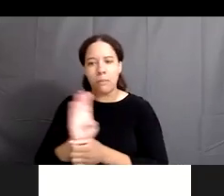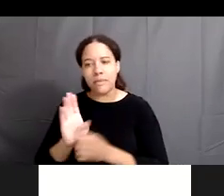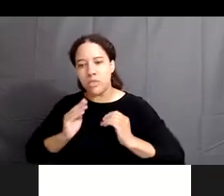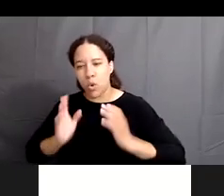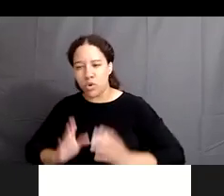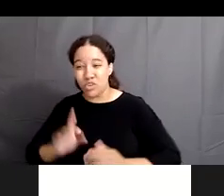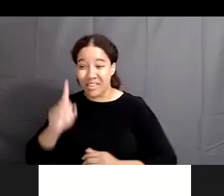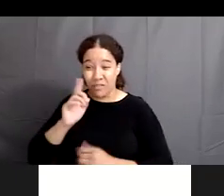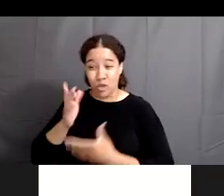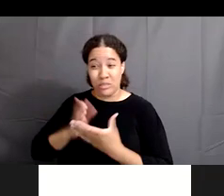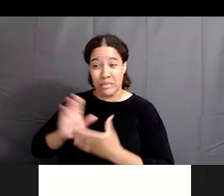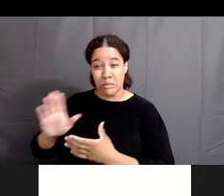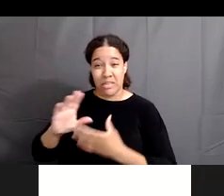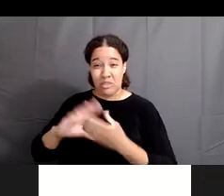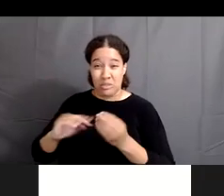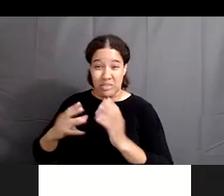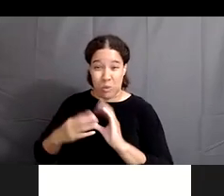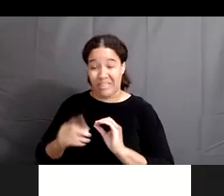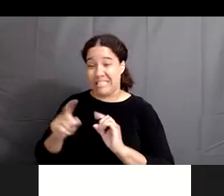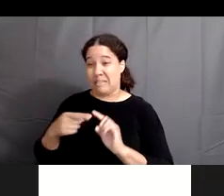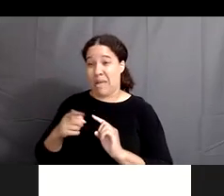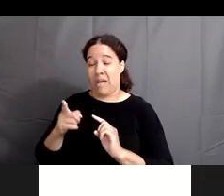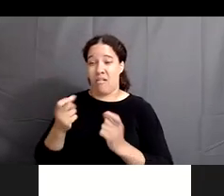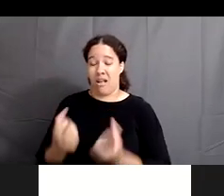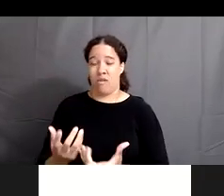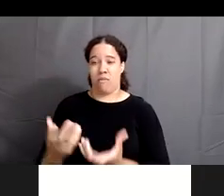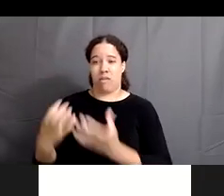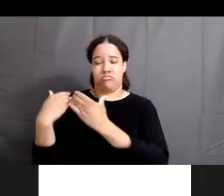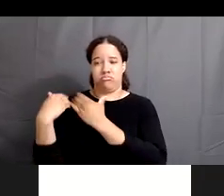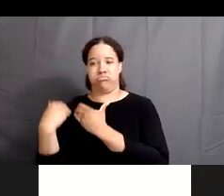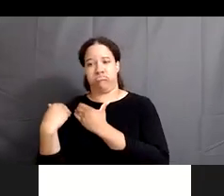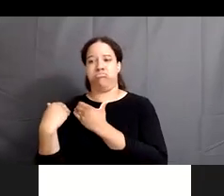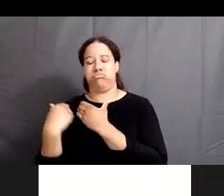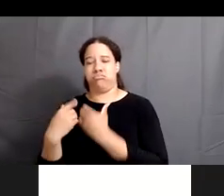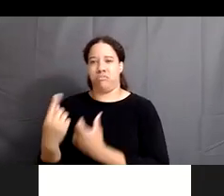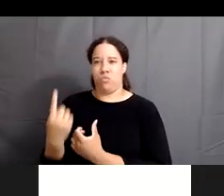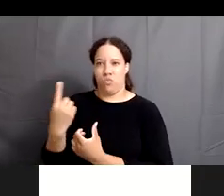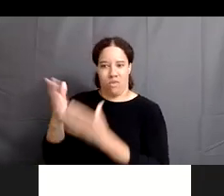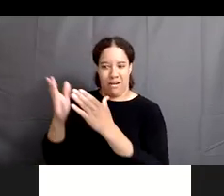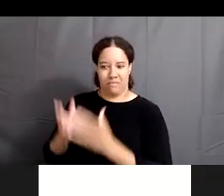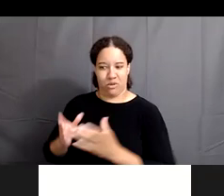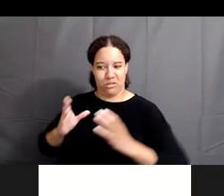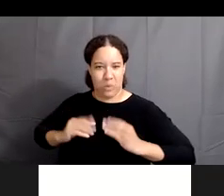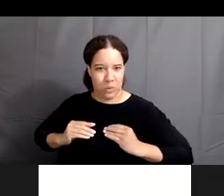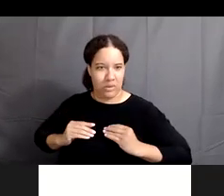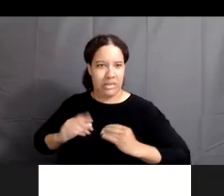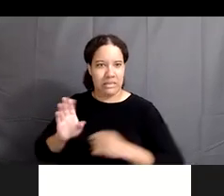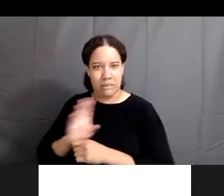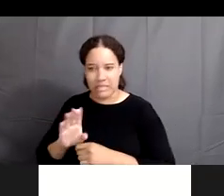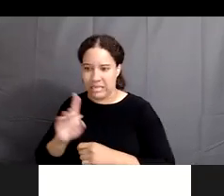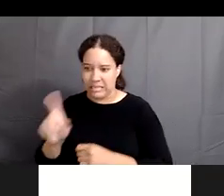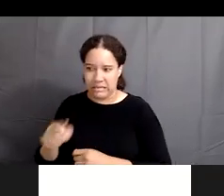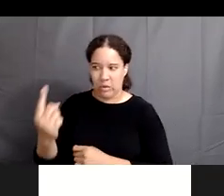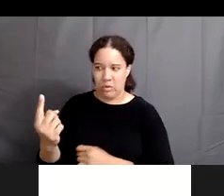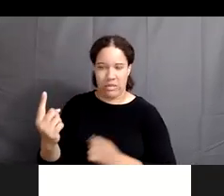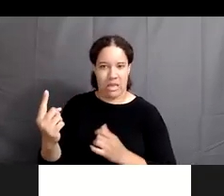kind of some of the weight that they're carrying as the kind of sole person that's holding responsibility for the well-being and perpetuation of